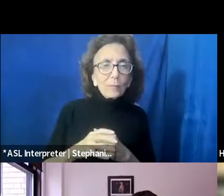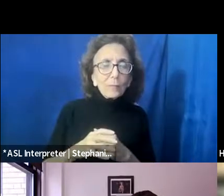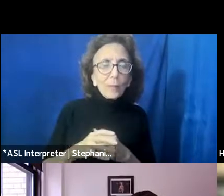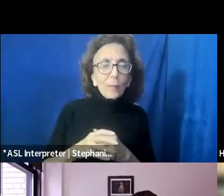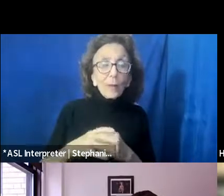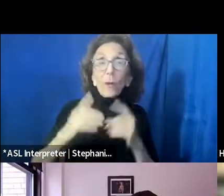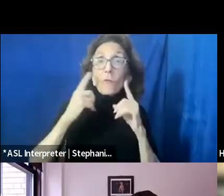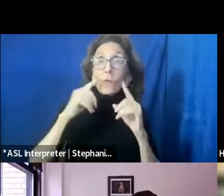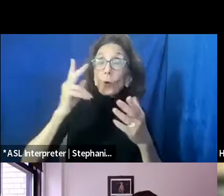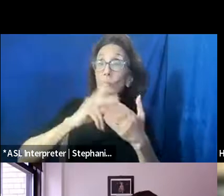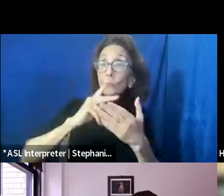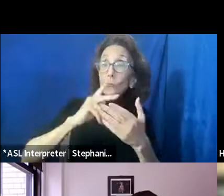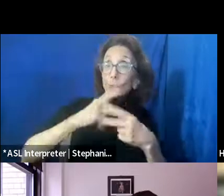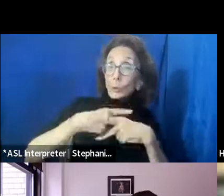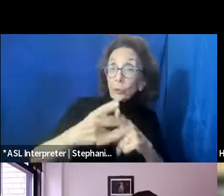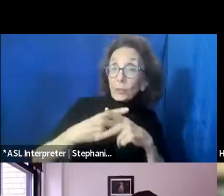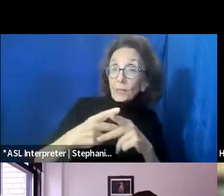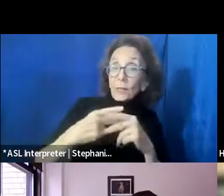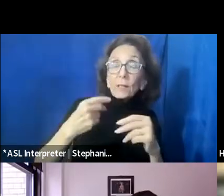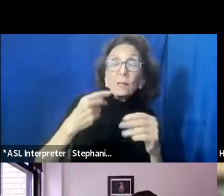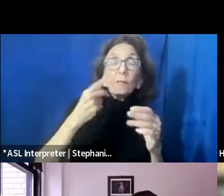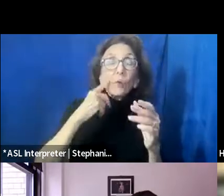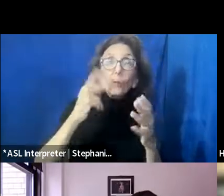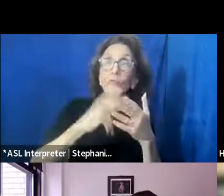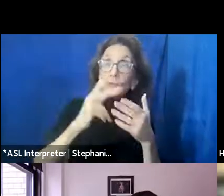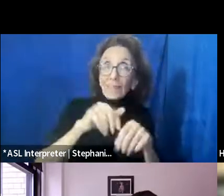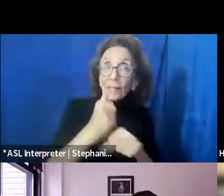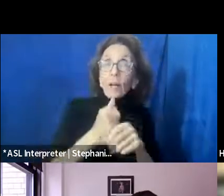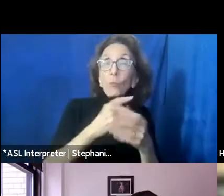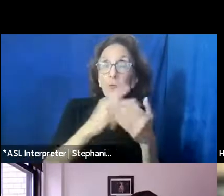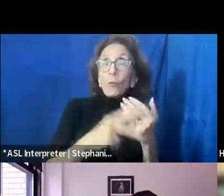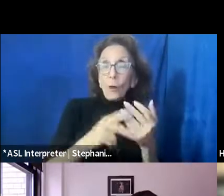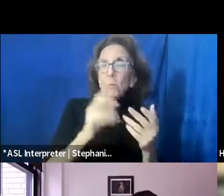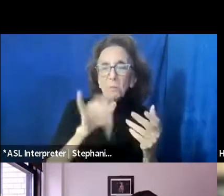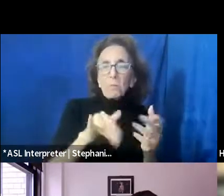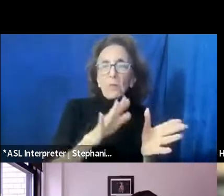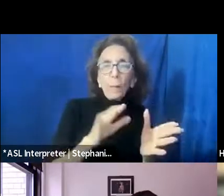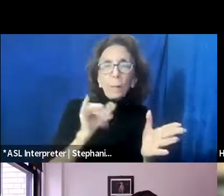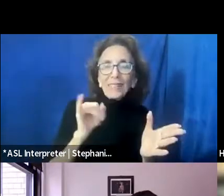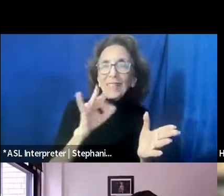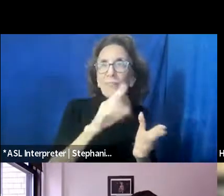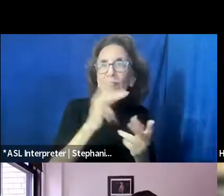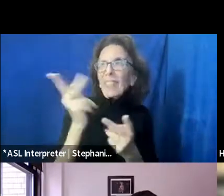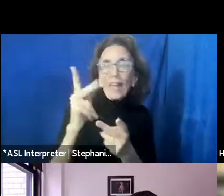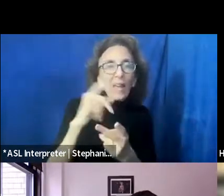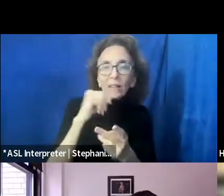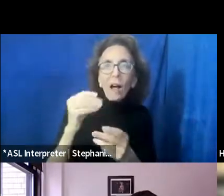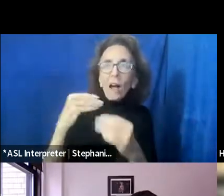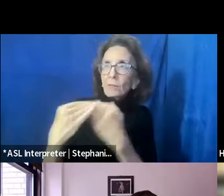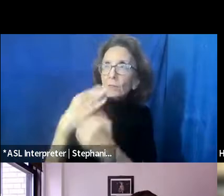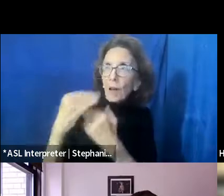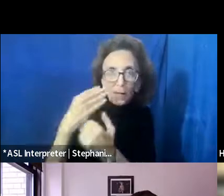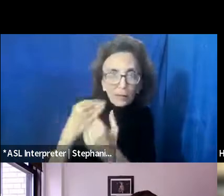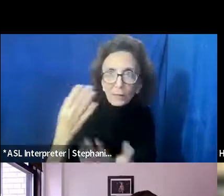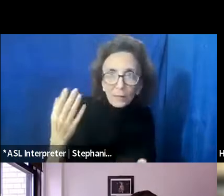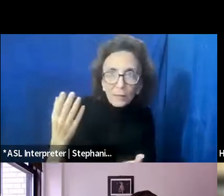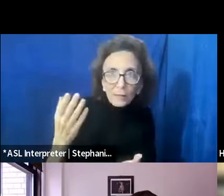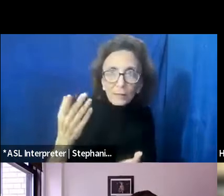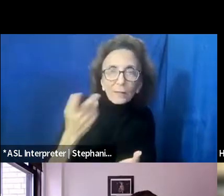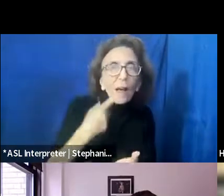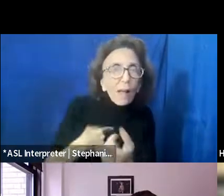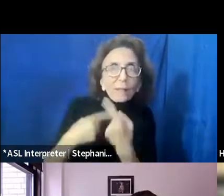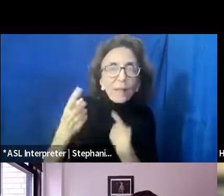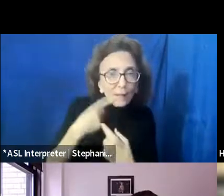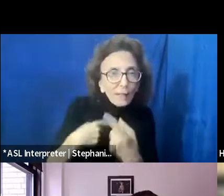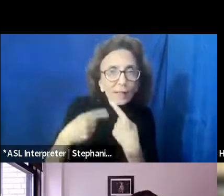and programming level. I mean, but it did, if we hadn't had that information and been able to sort of, you